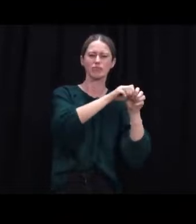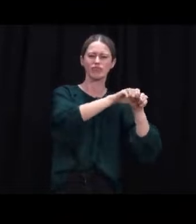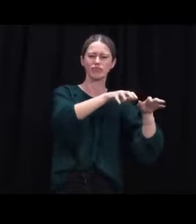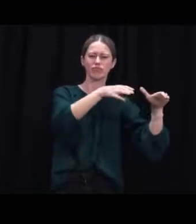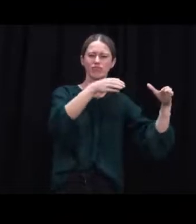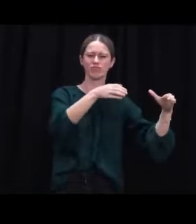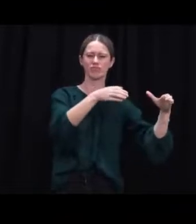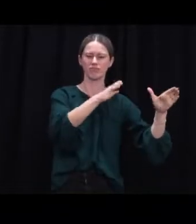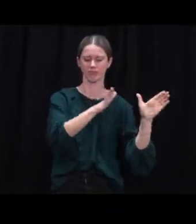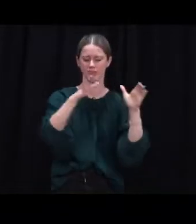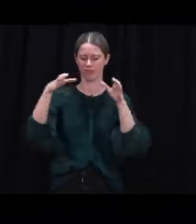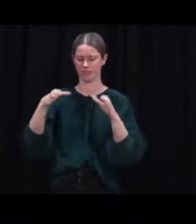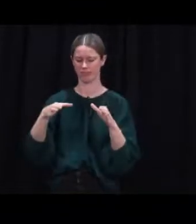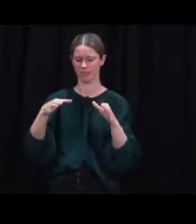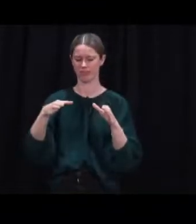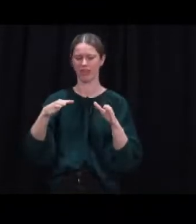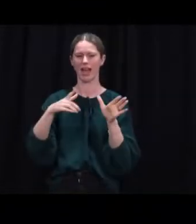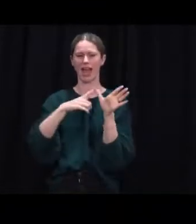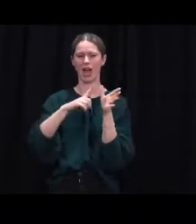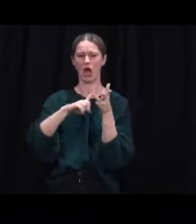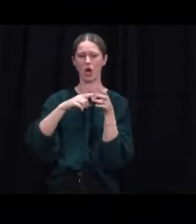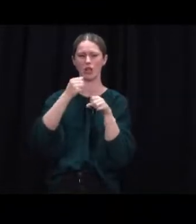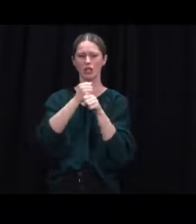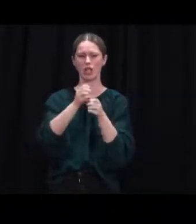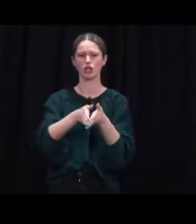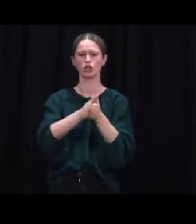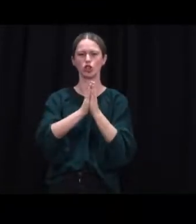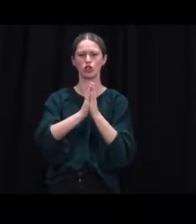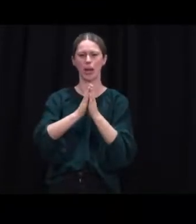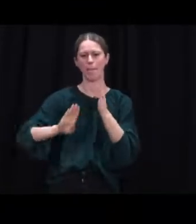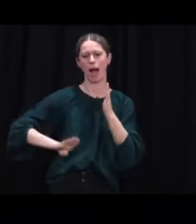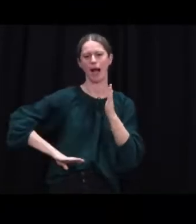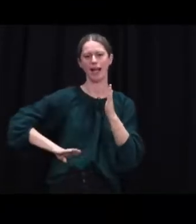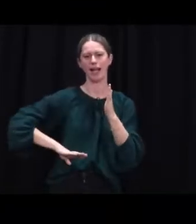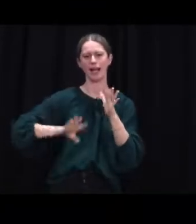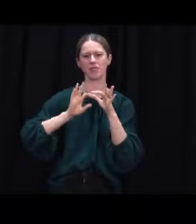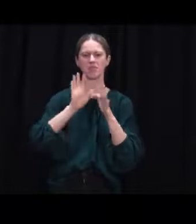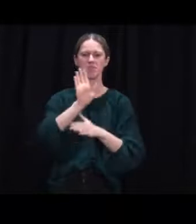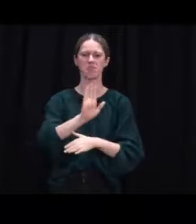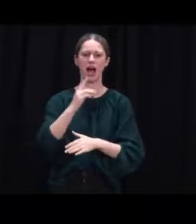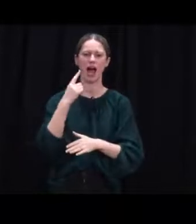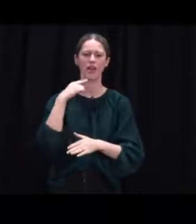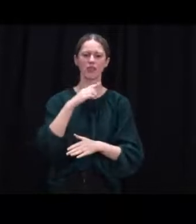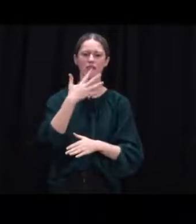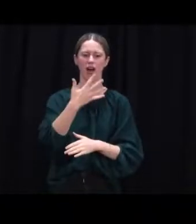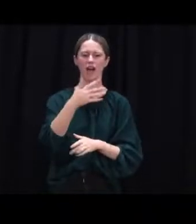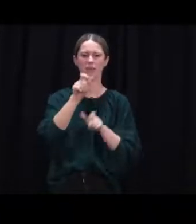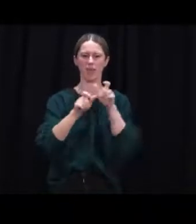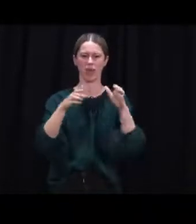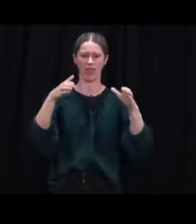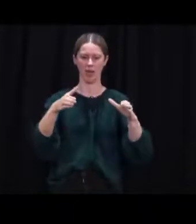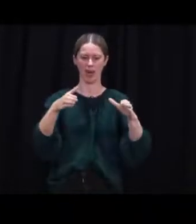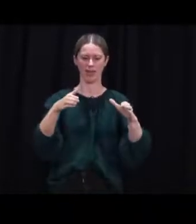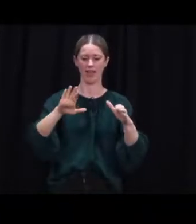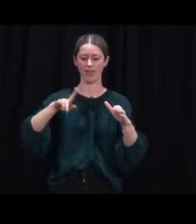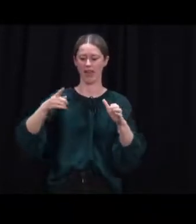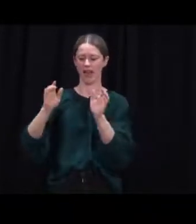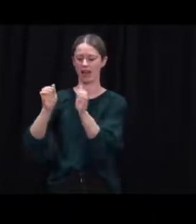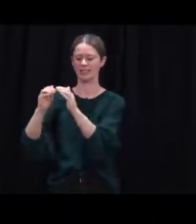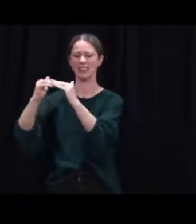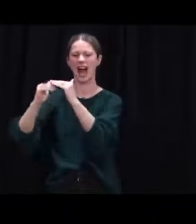Cluster, associated with Case A, approximately 36 cases, and the cluster associated with the